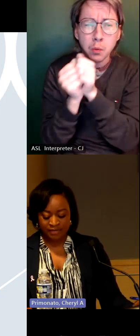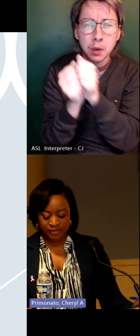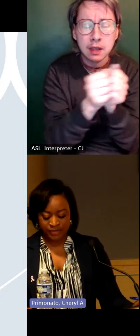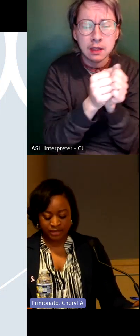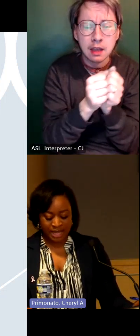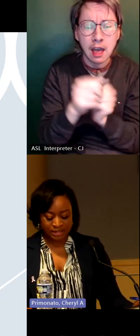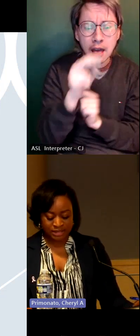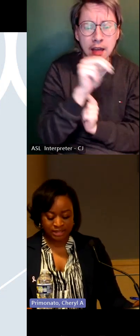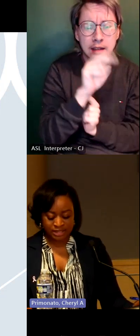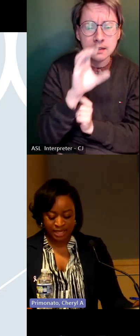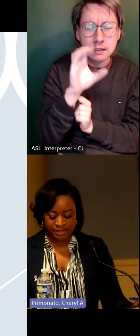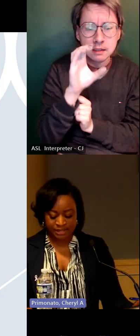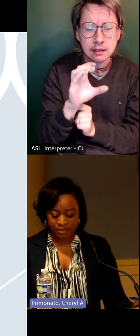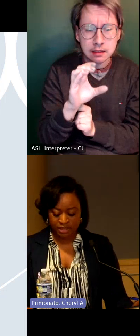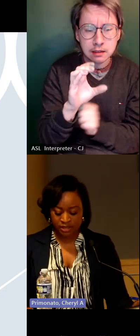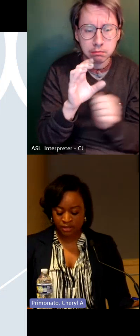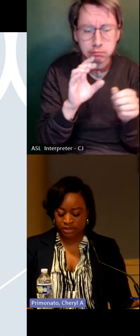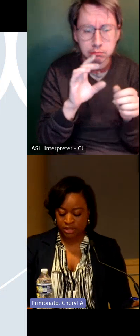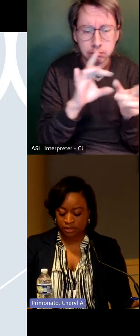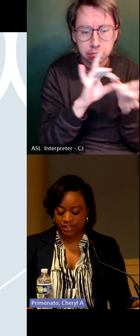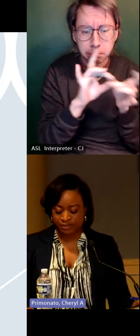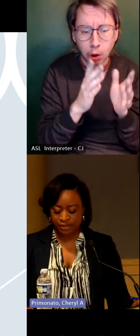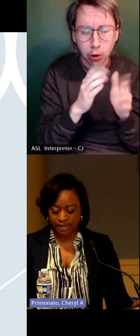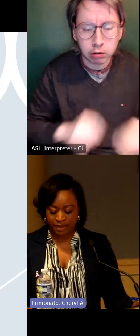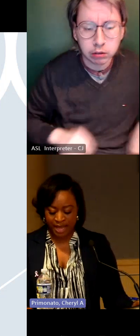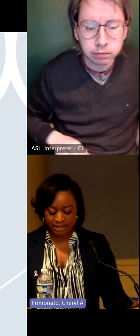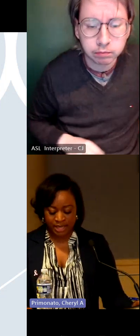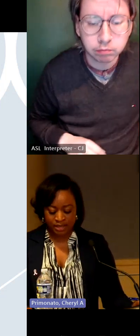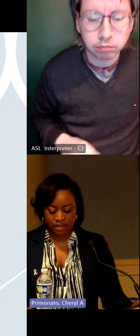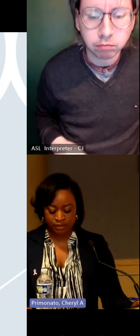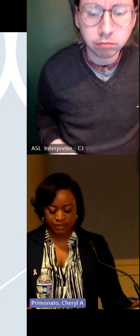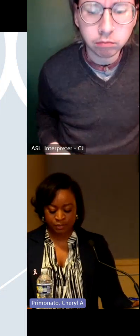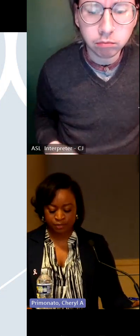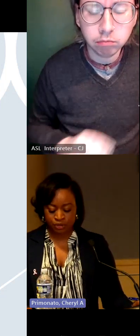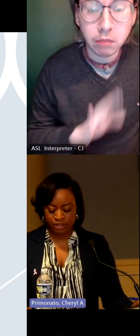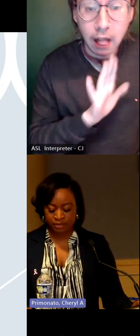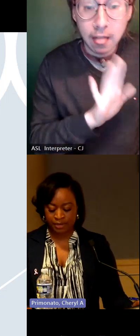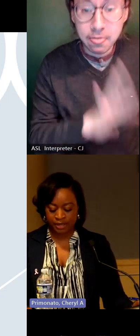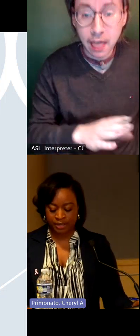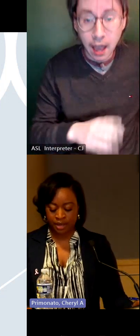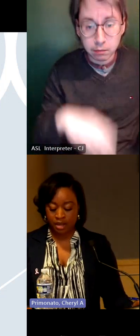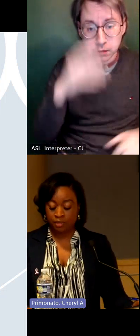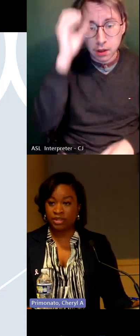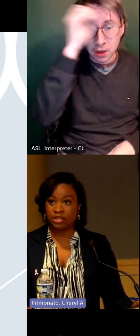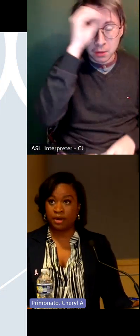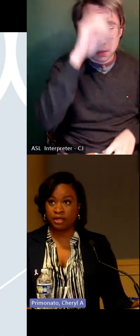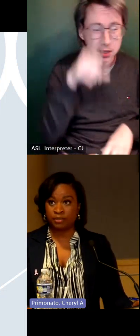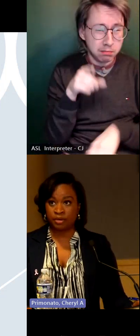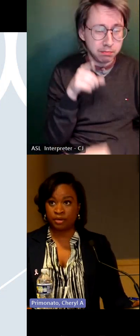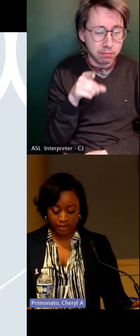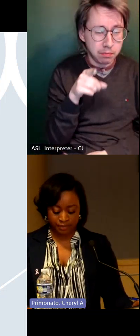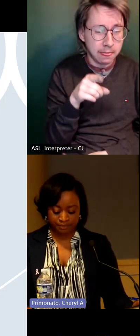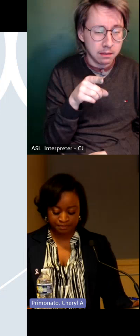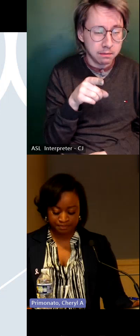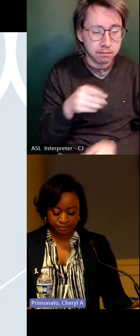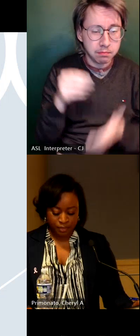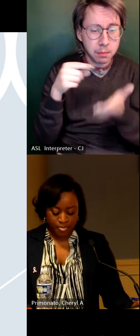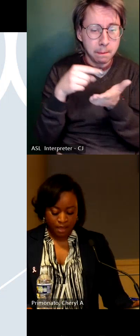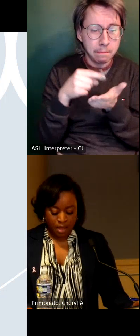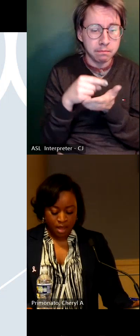utilized an average fare analysis and determined there was no disparate impact and no disproportionate burden with the partner program.